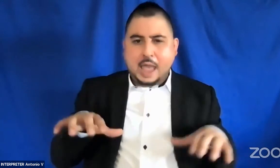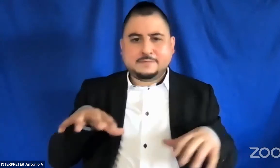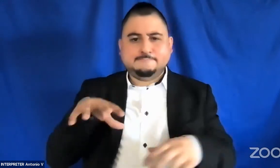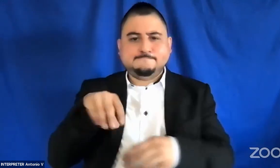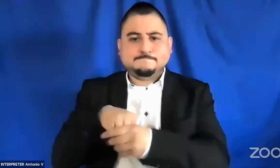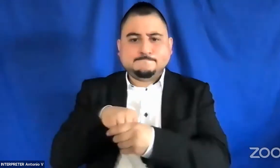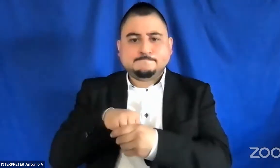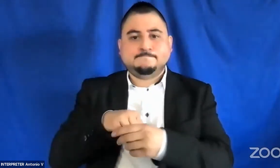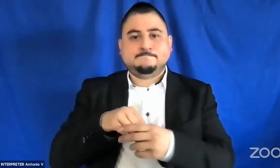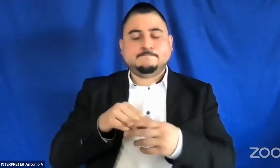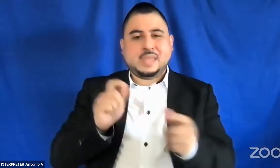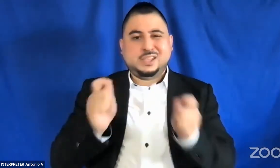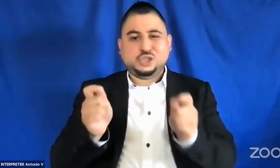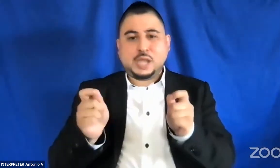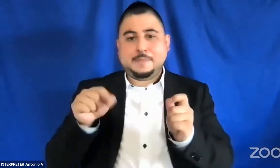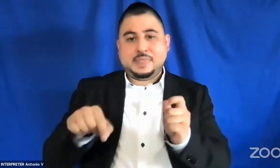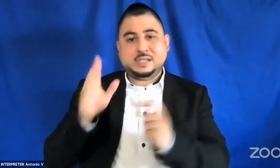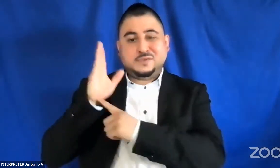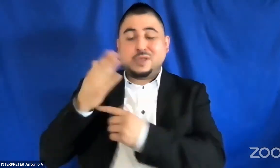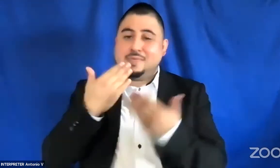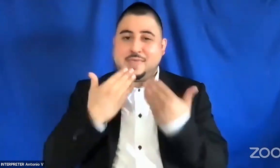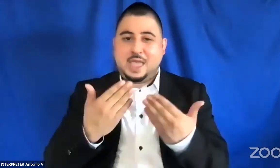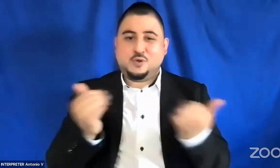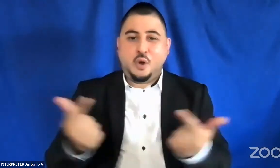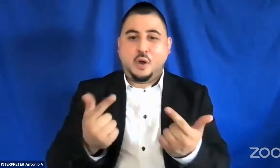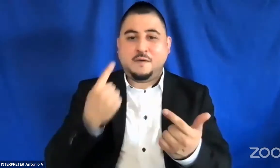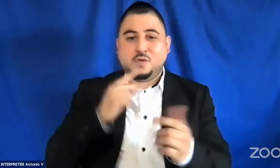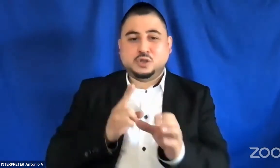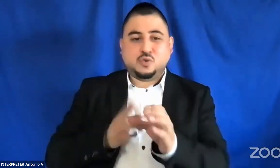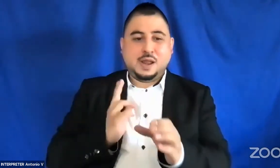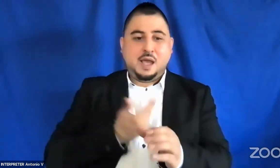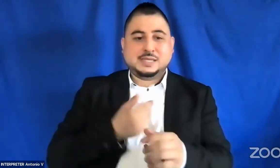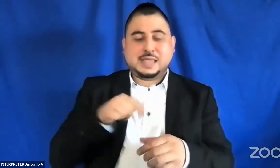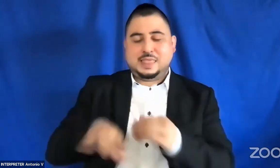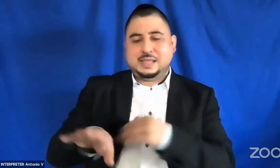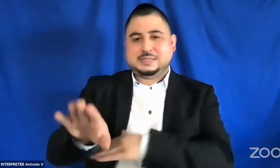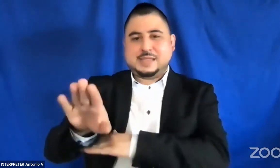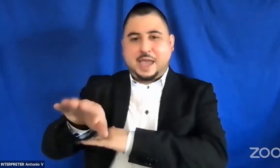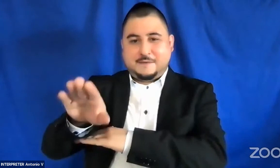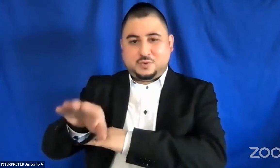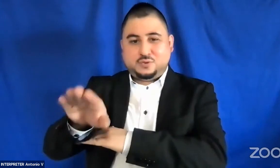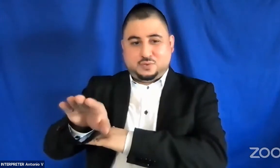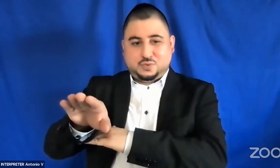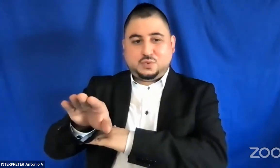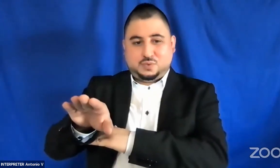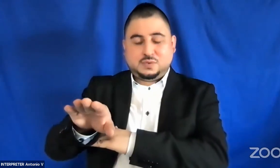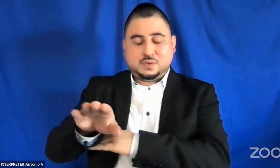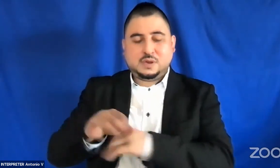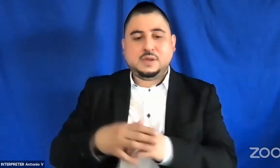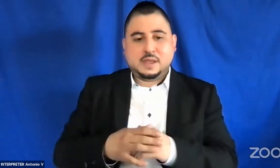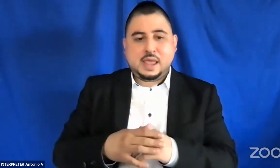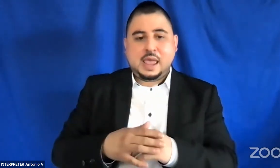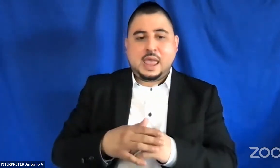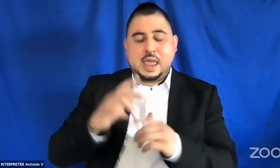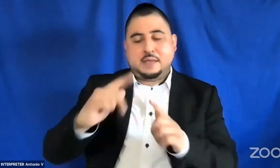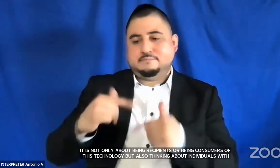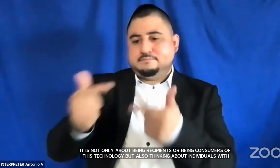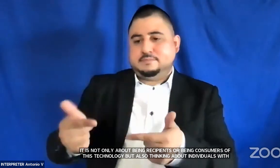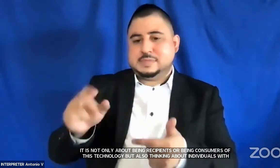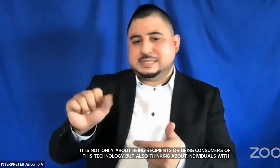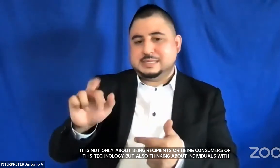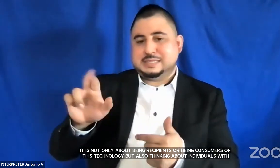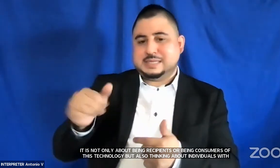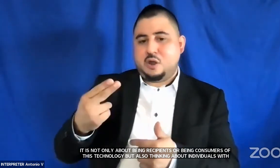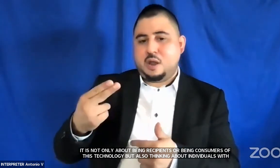shaping this future. I want to thank you all for joining us this afternoon and turn it over to